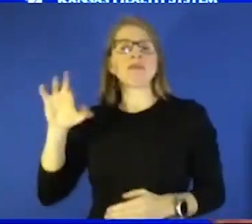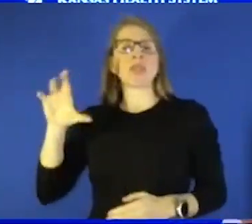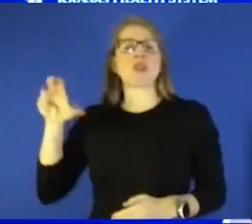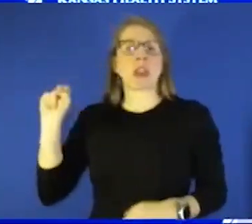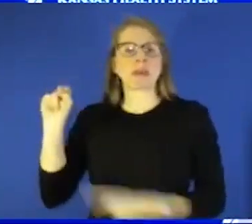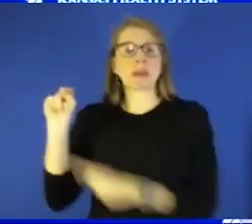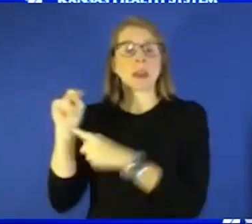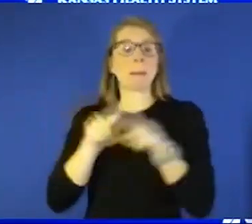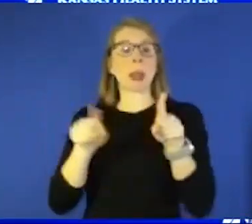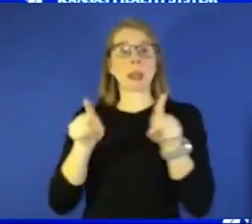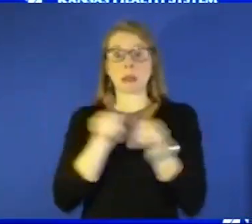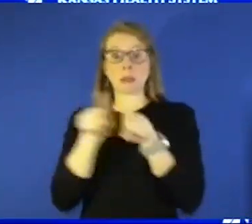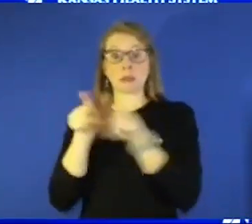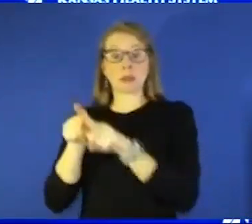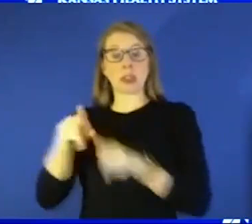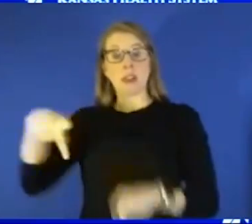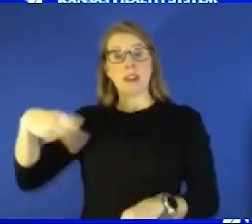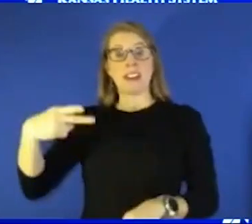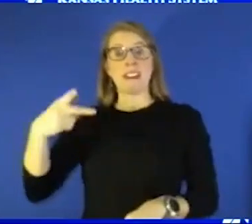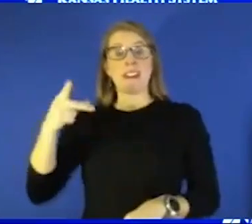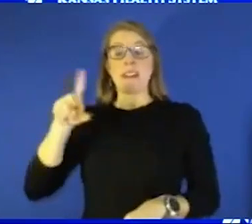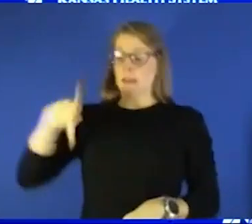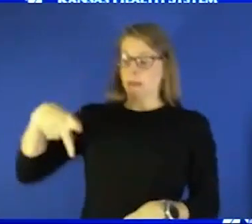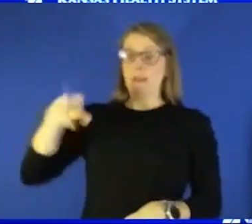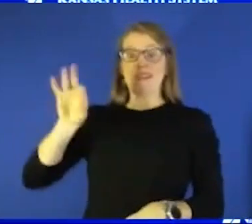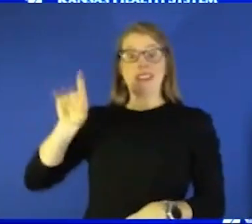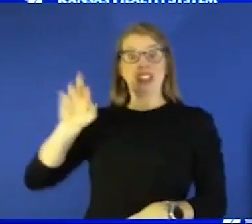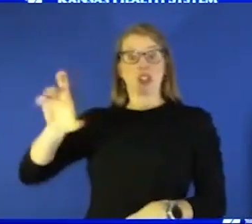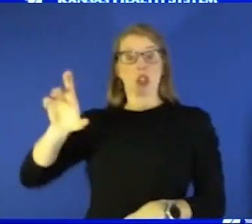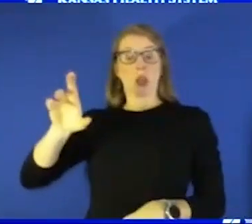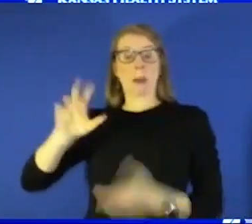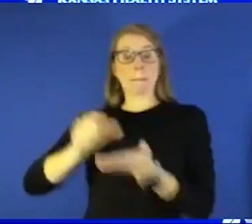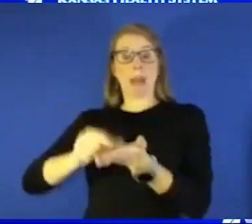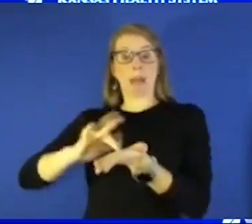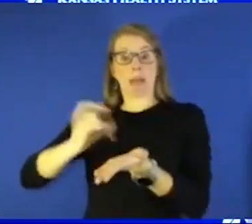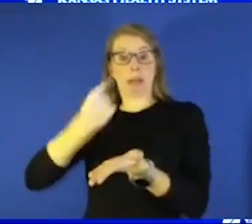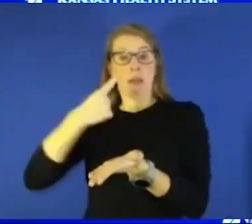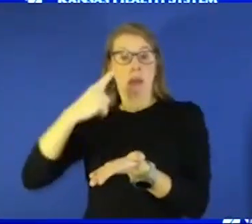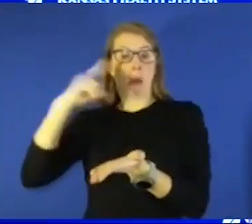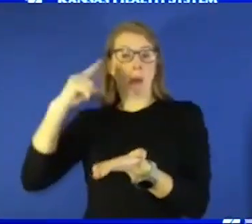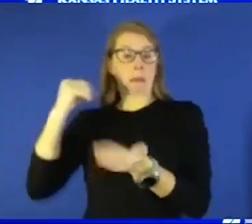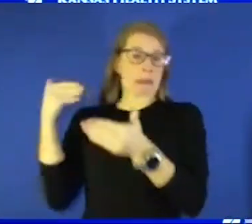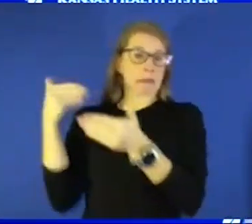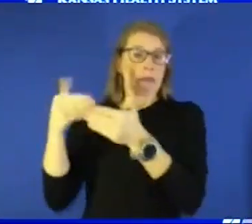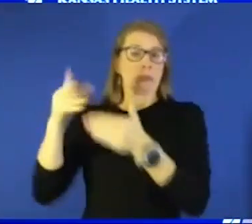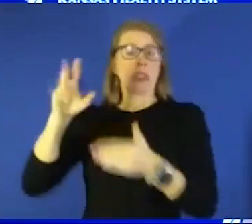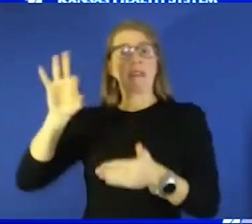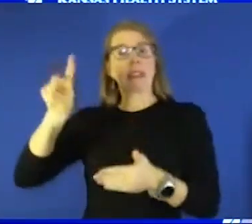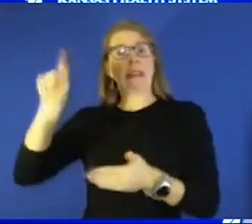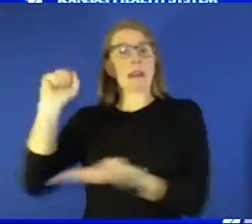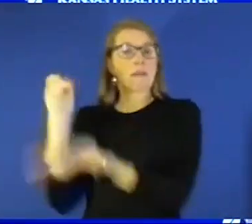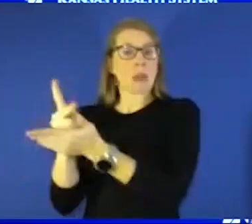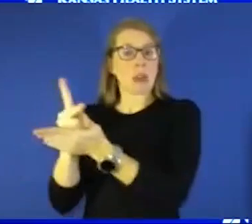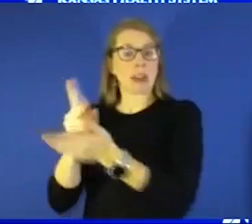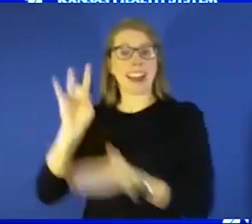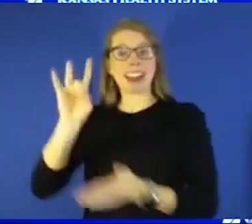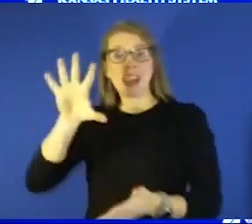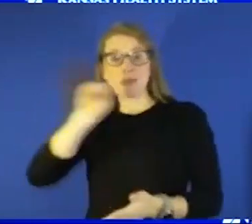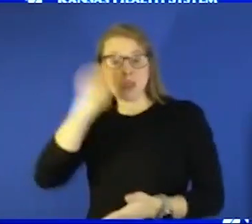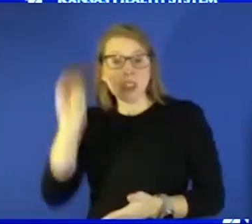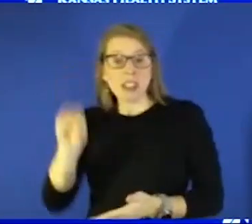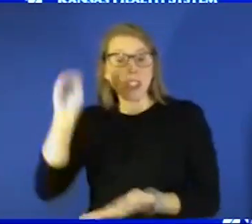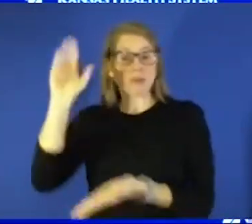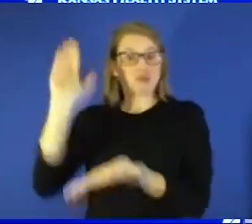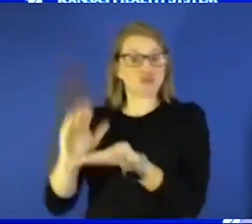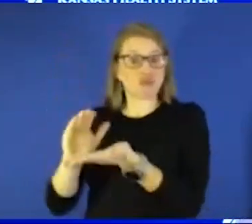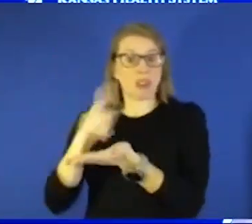also, Pfizer pill getting closer to what we hope will be an FDA approval. 85% effective rate at reducing severe hospitalization and death. That